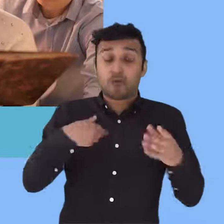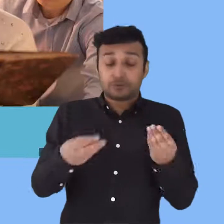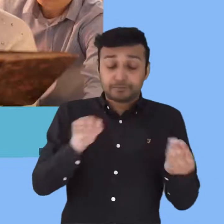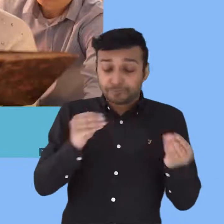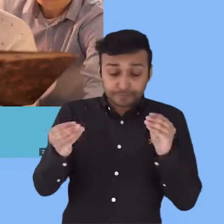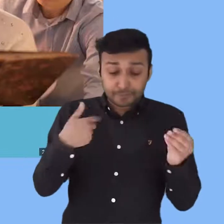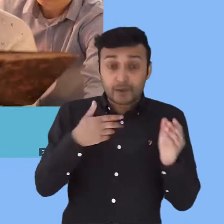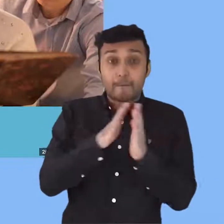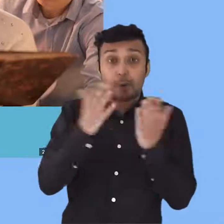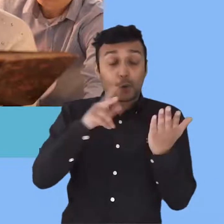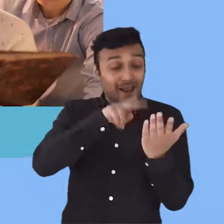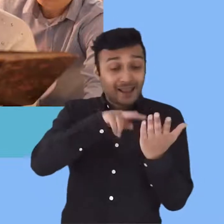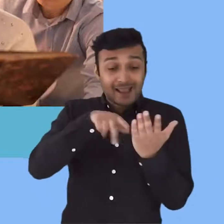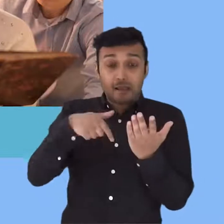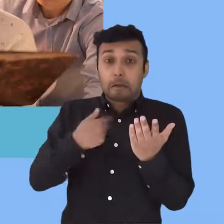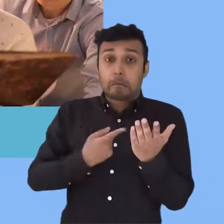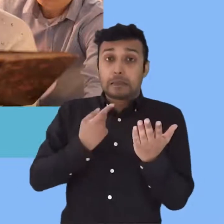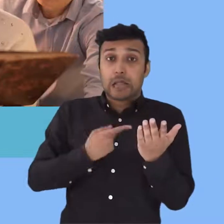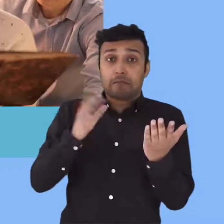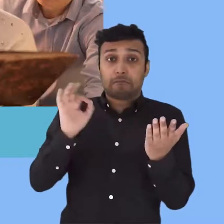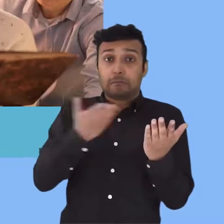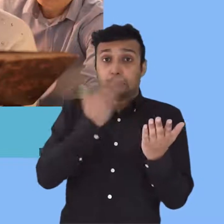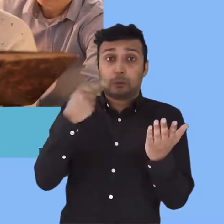not, that doesn't, we